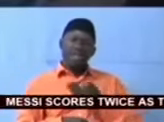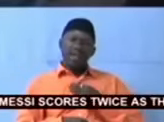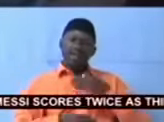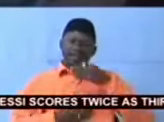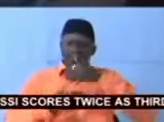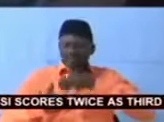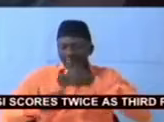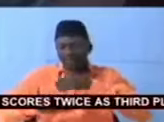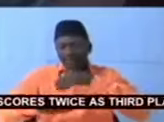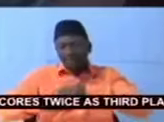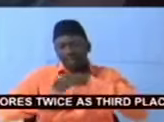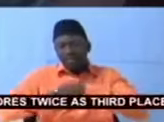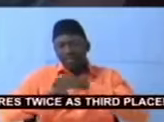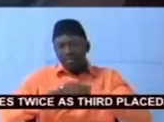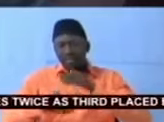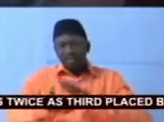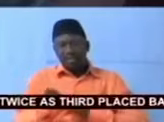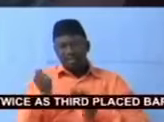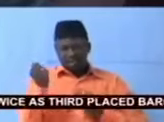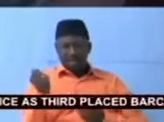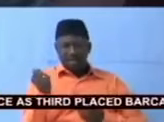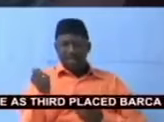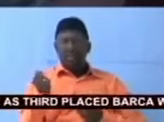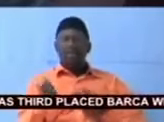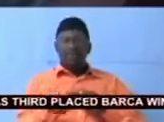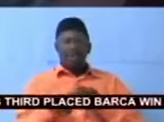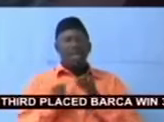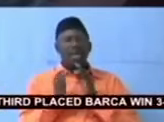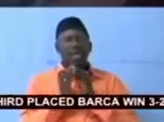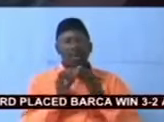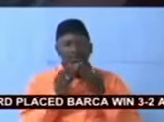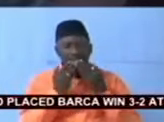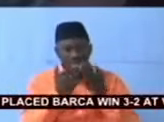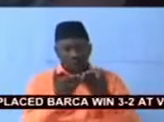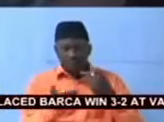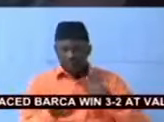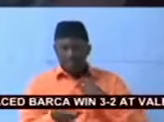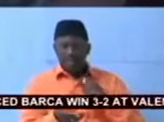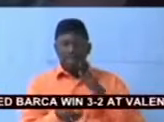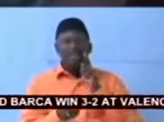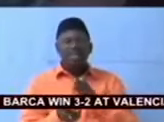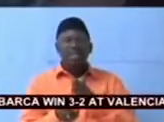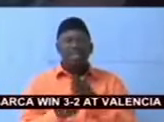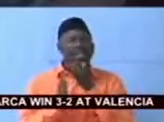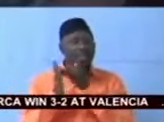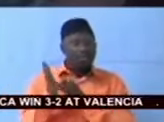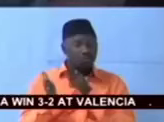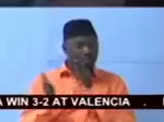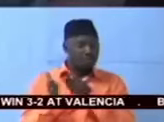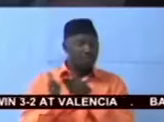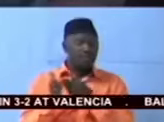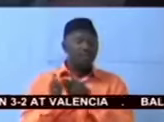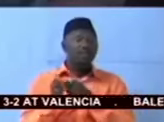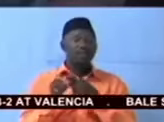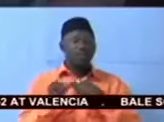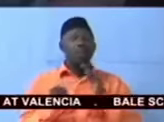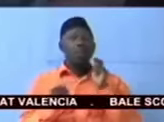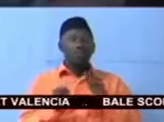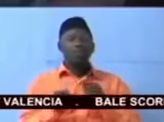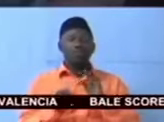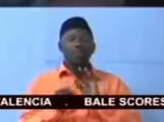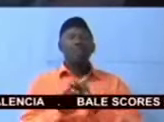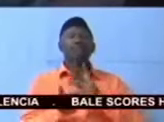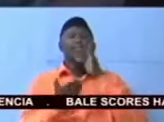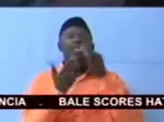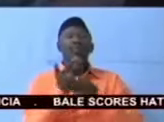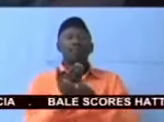And he informed me that that matter had to be transferred to the High